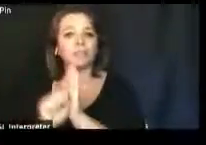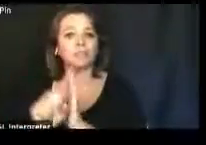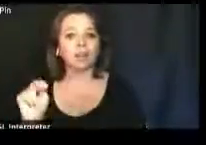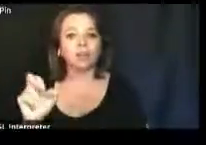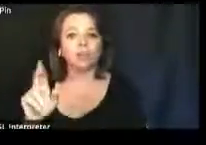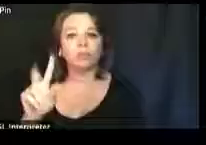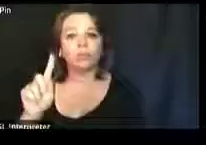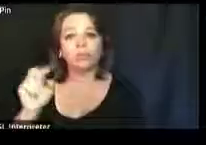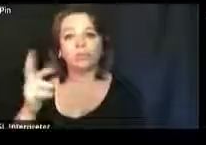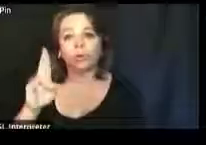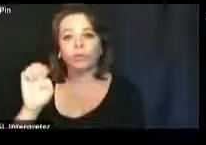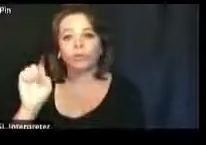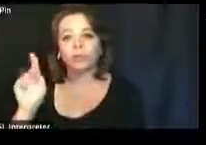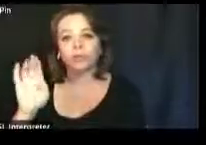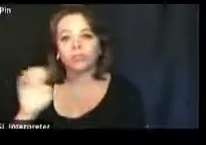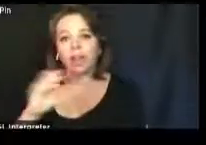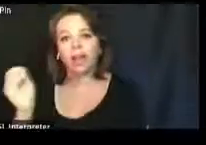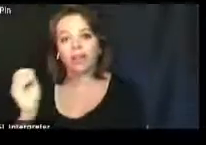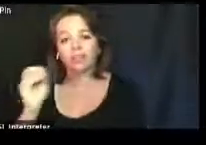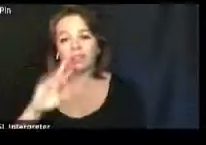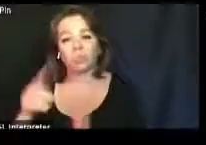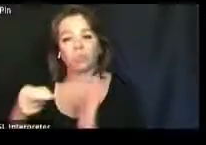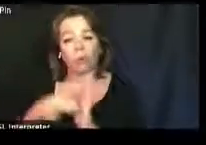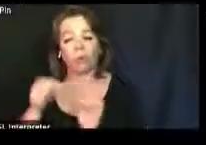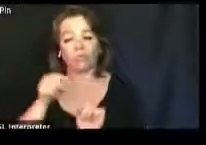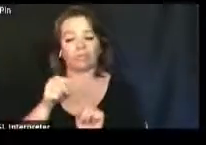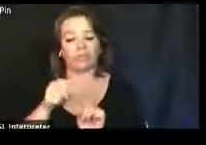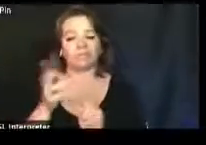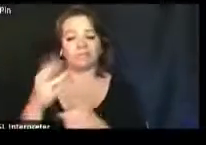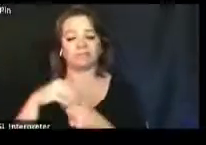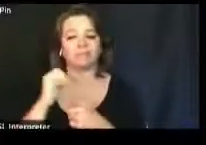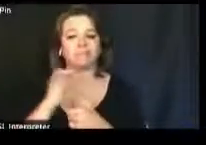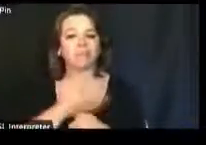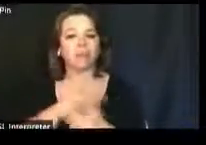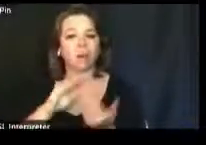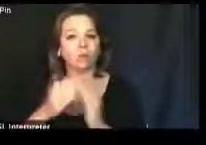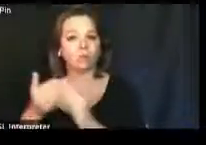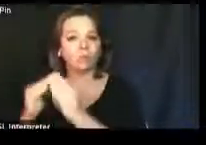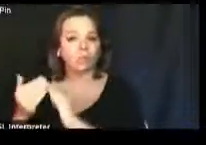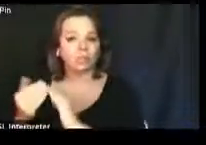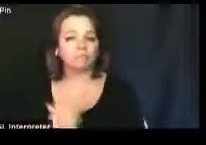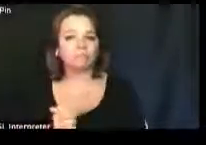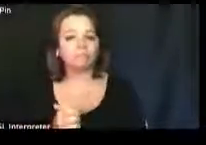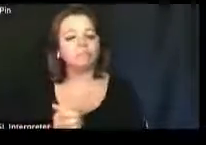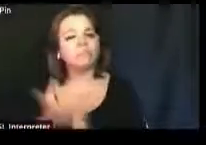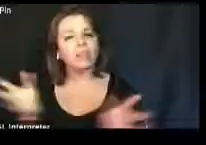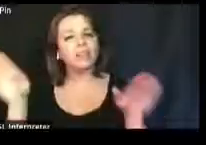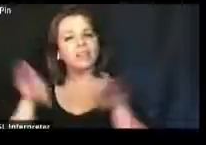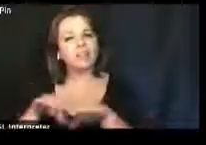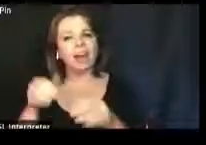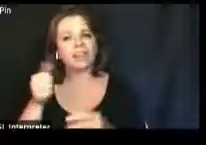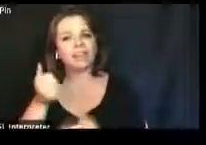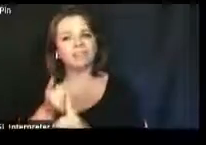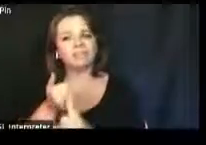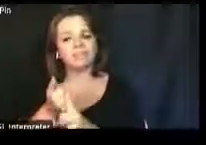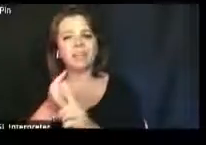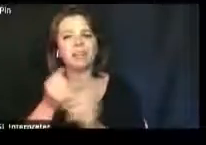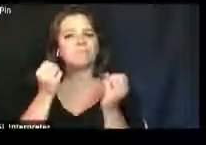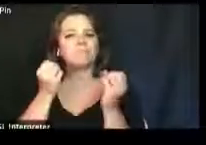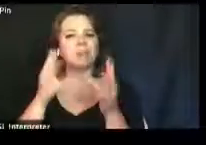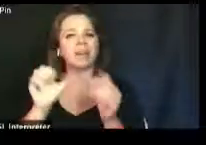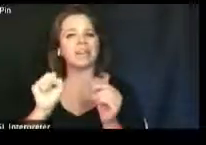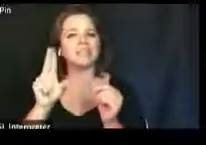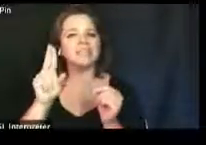the role that that plays in our community. The Valley is made up of lots of sub-neighborhoods, and I've lived